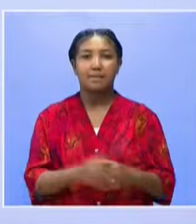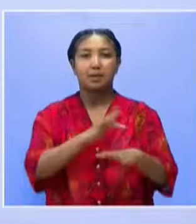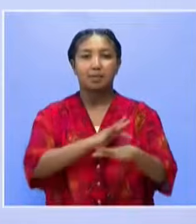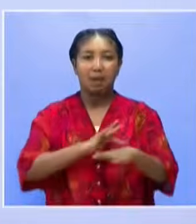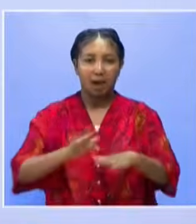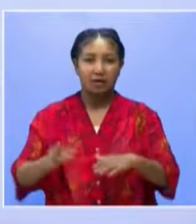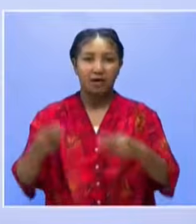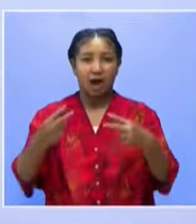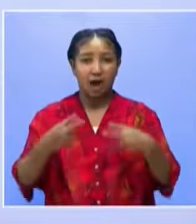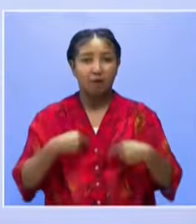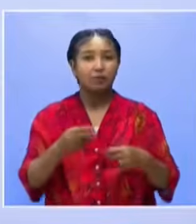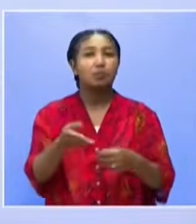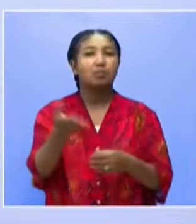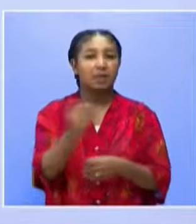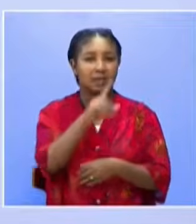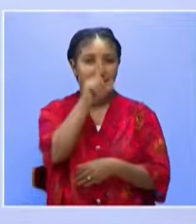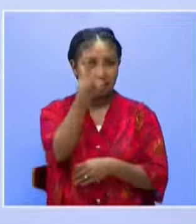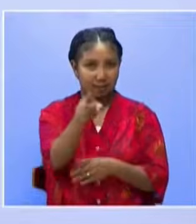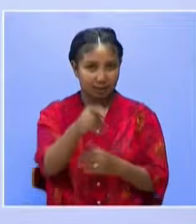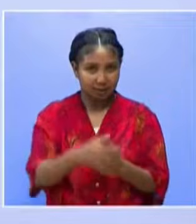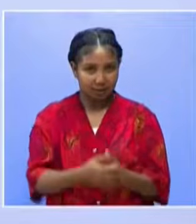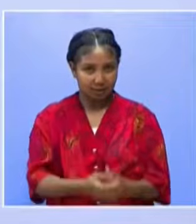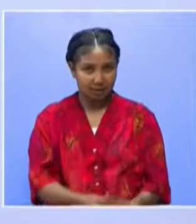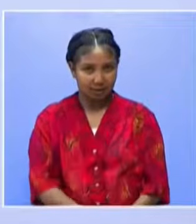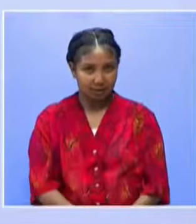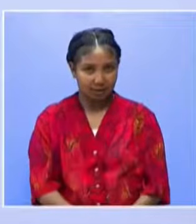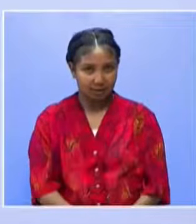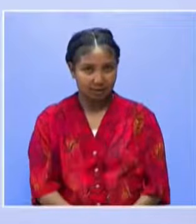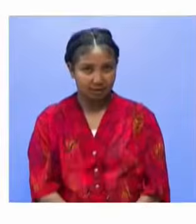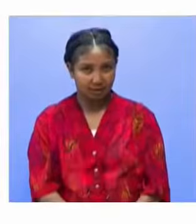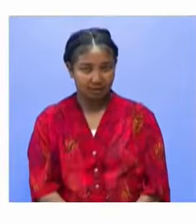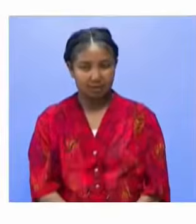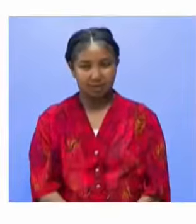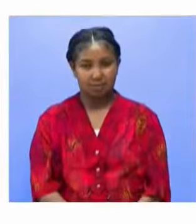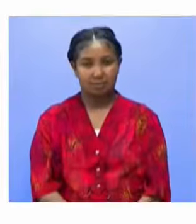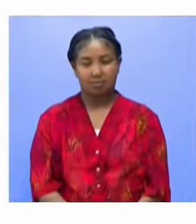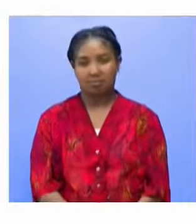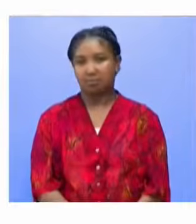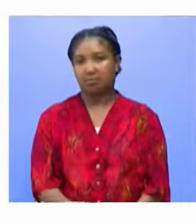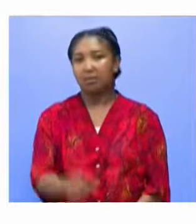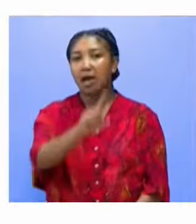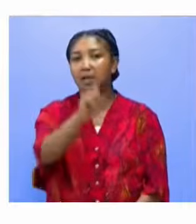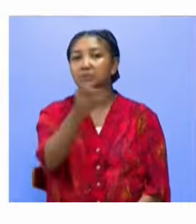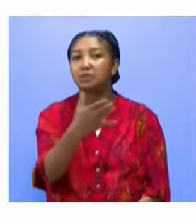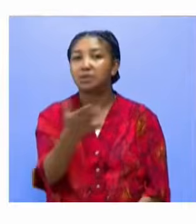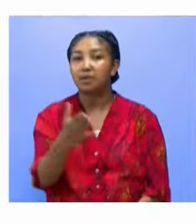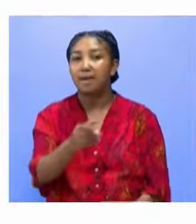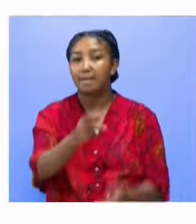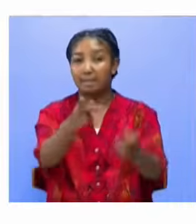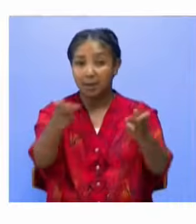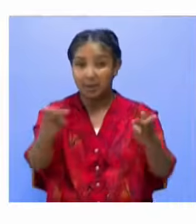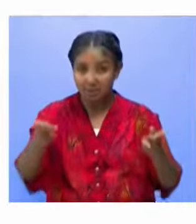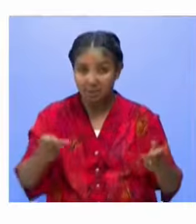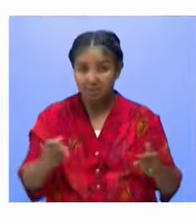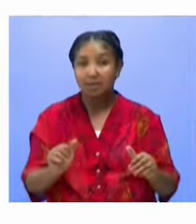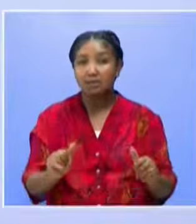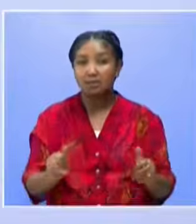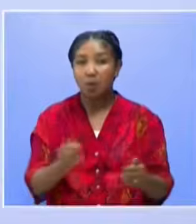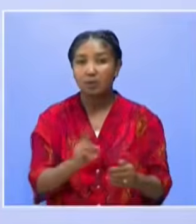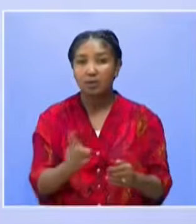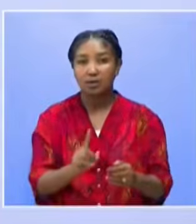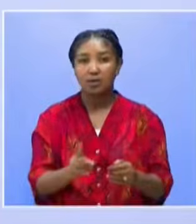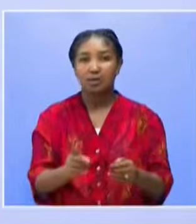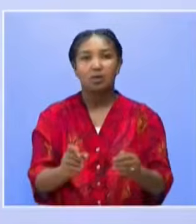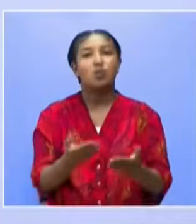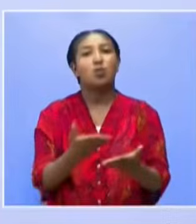Blank have you been? Yes? I'm asking about what? Place. So, where